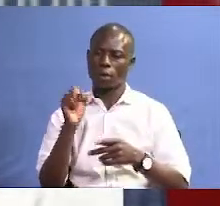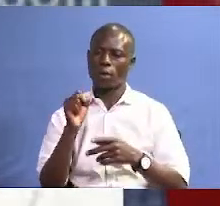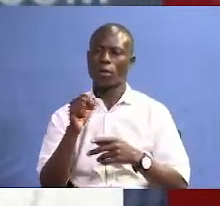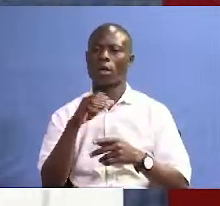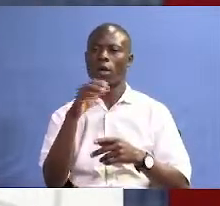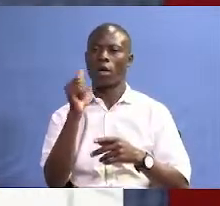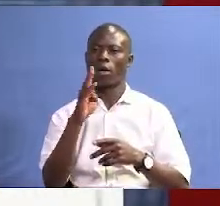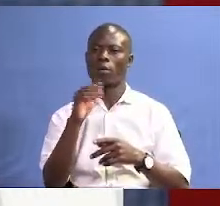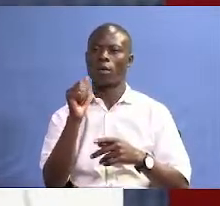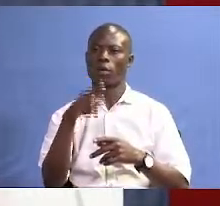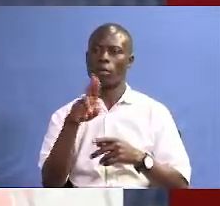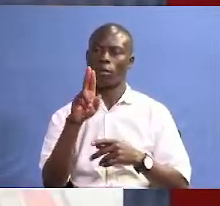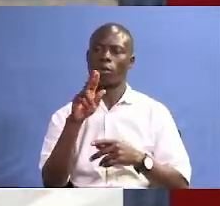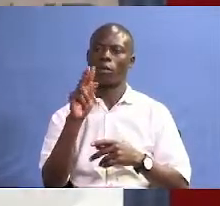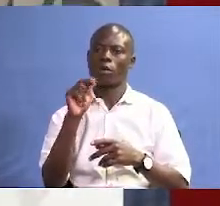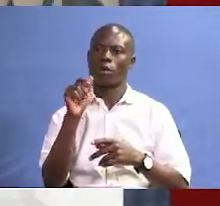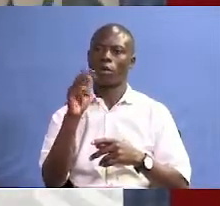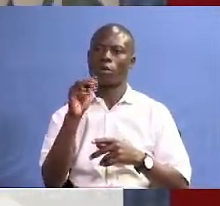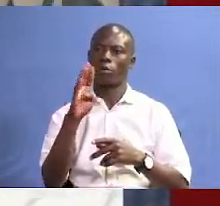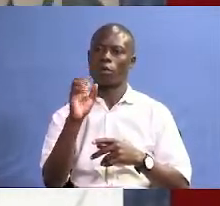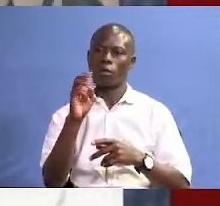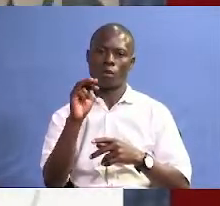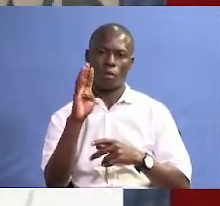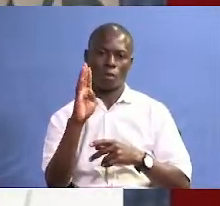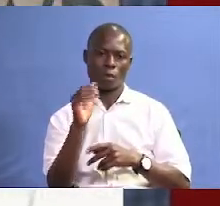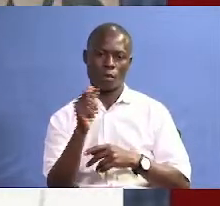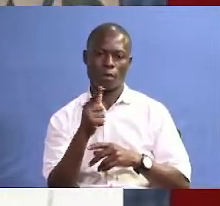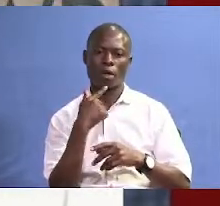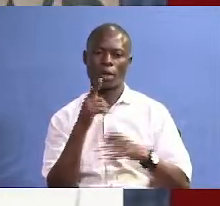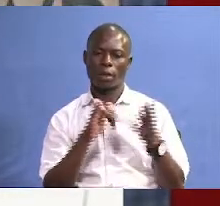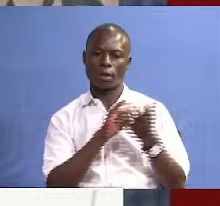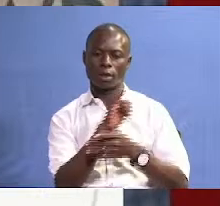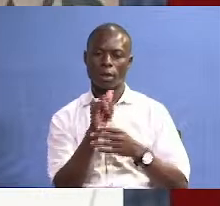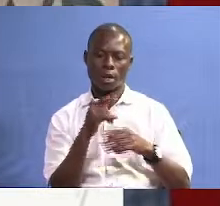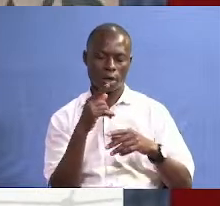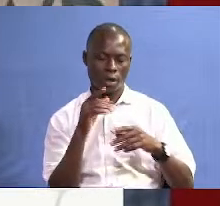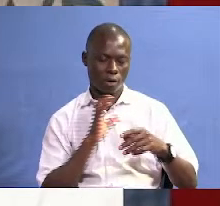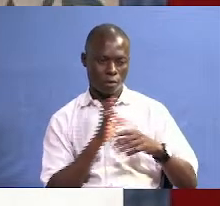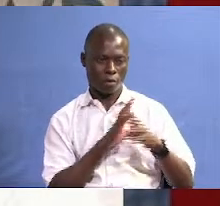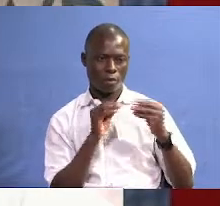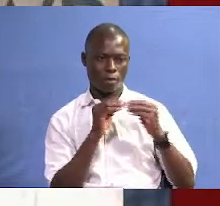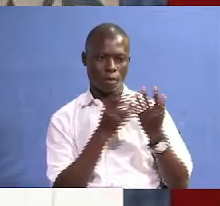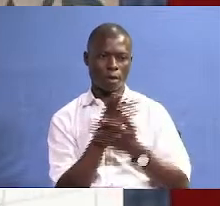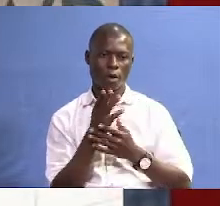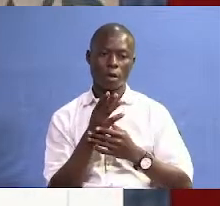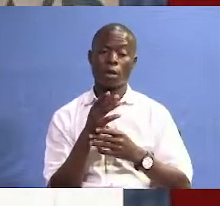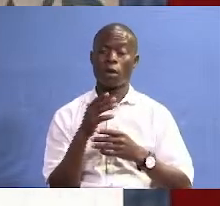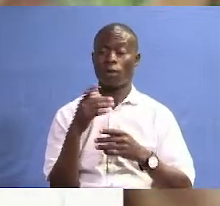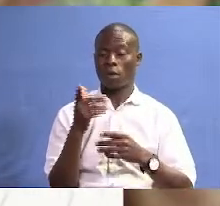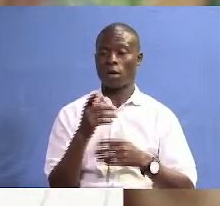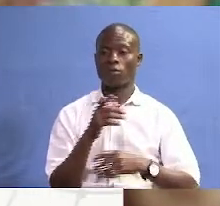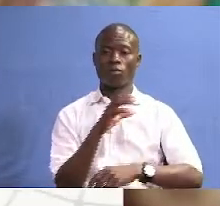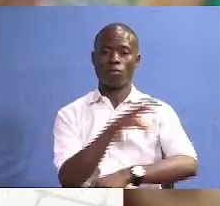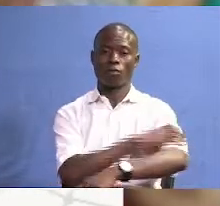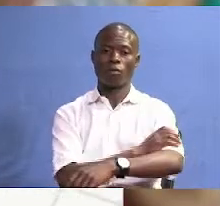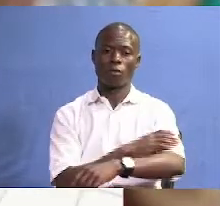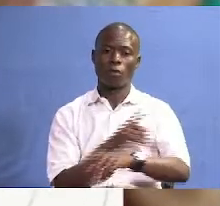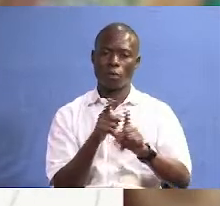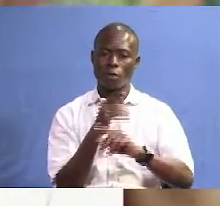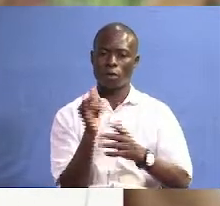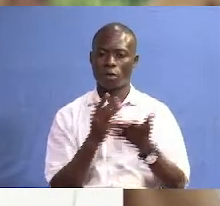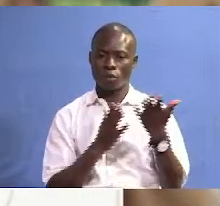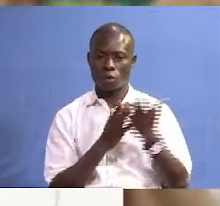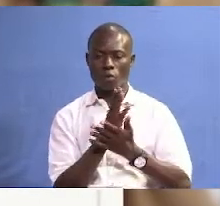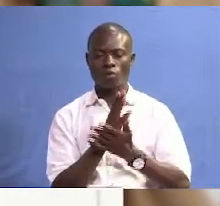Namwamba and the Preparatory and Management Committee. NOC is tasked to prioritize athletes, their coaches, and medical staff. According to